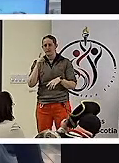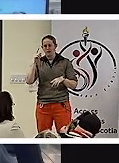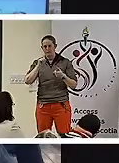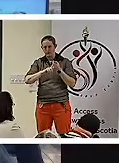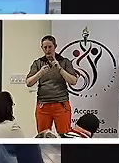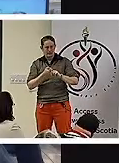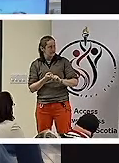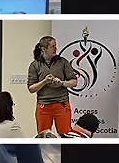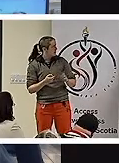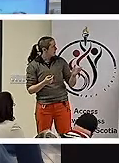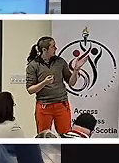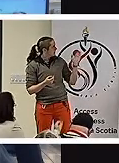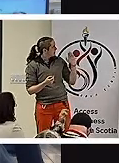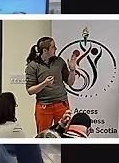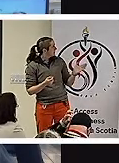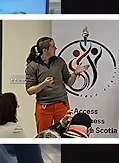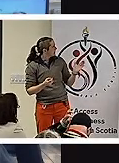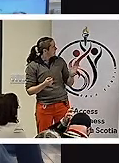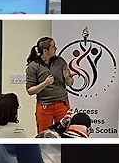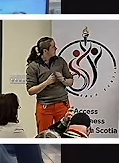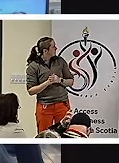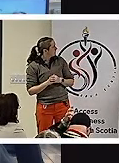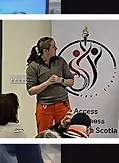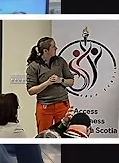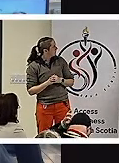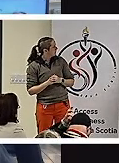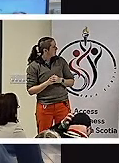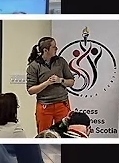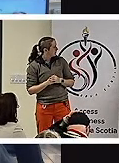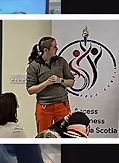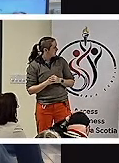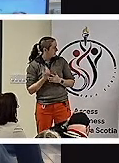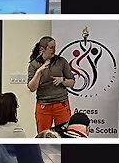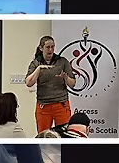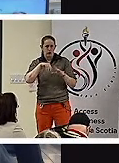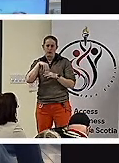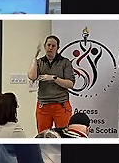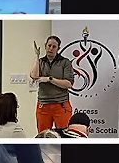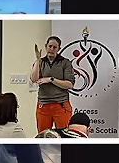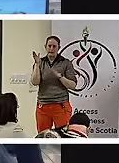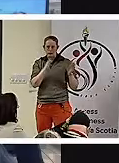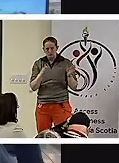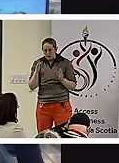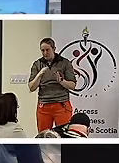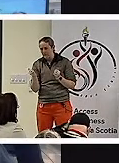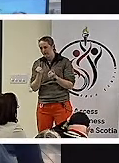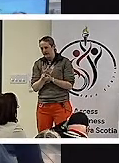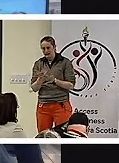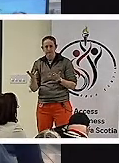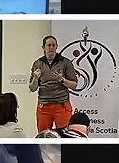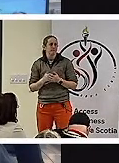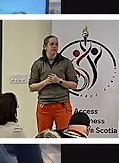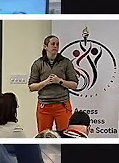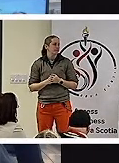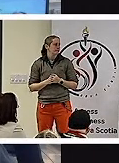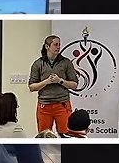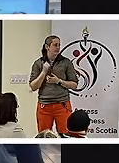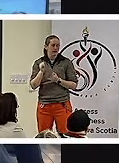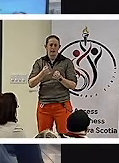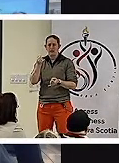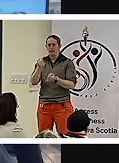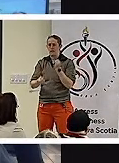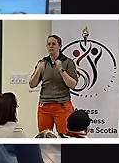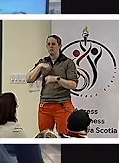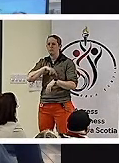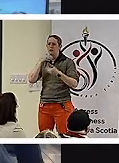helped with us doing the presentation and all that fun stuff. So, yeah. And then lastly, we are really grateful